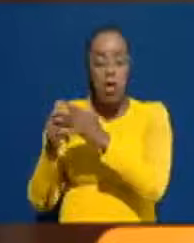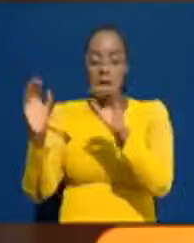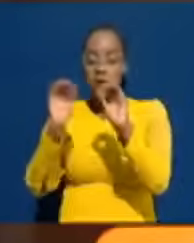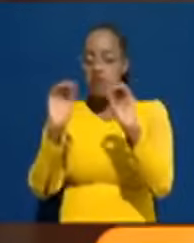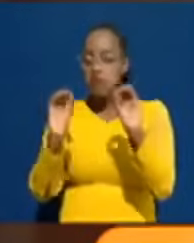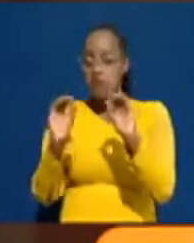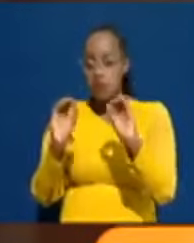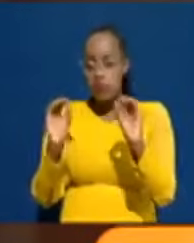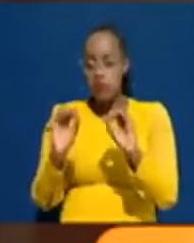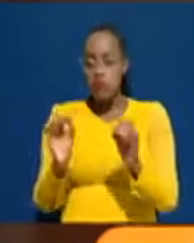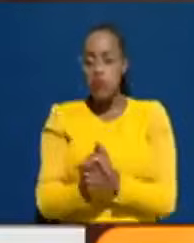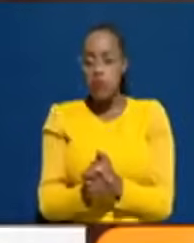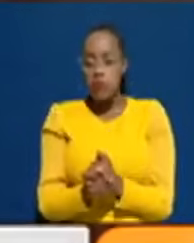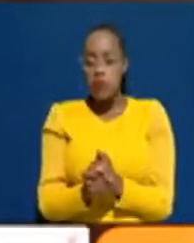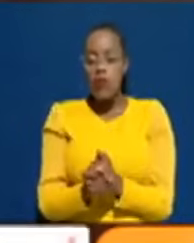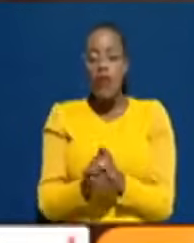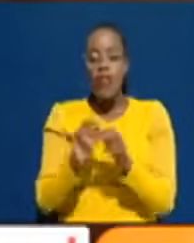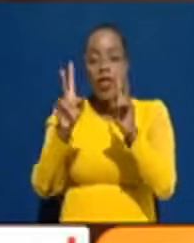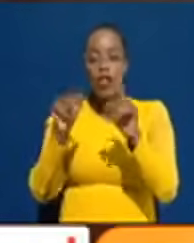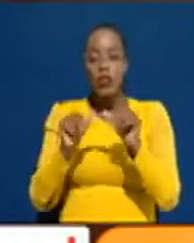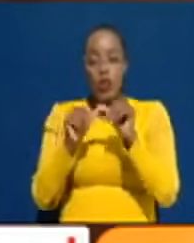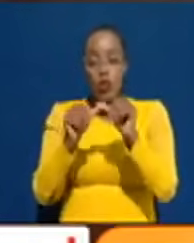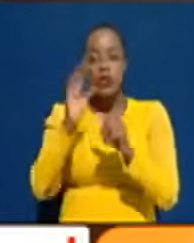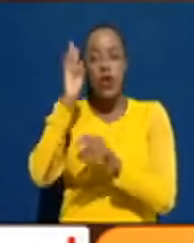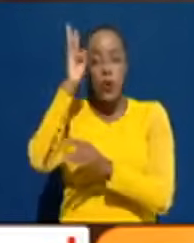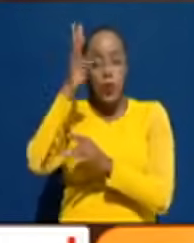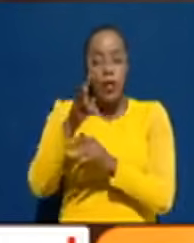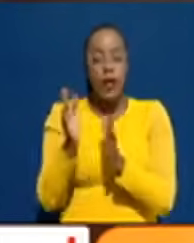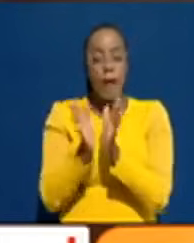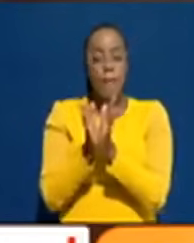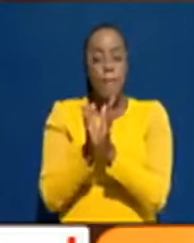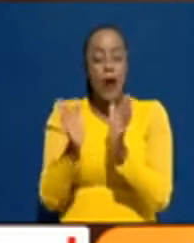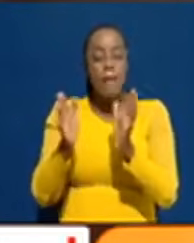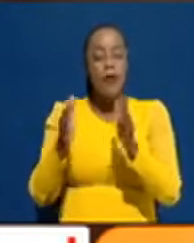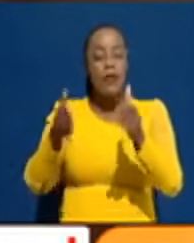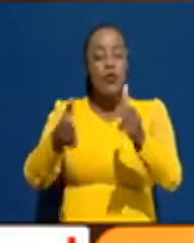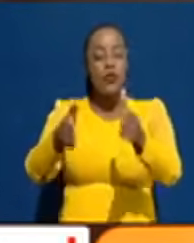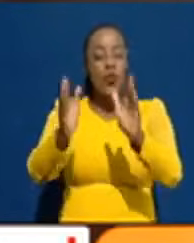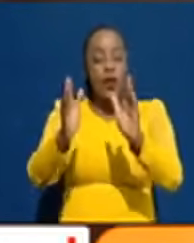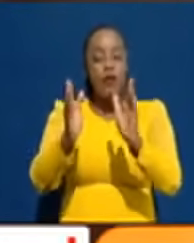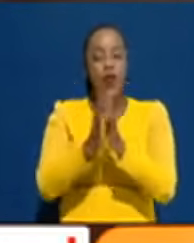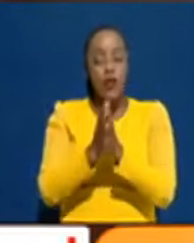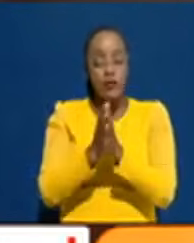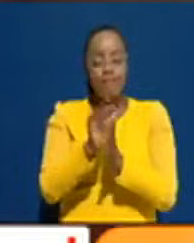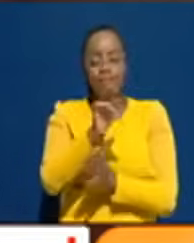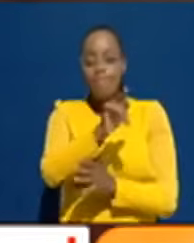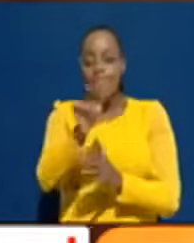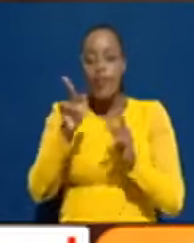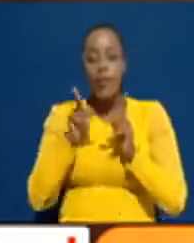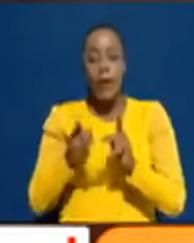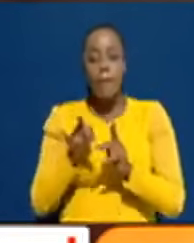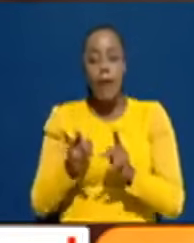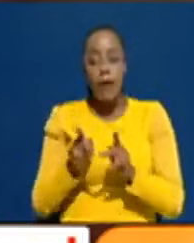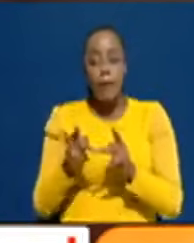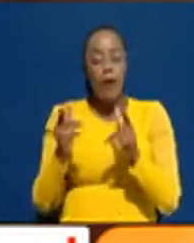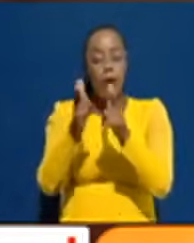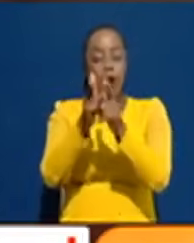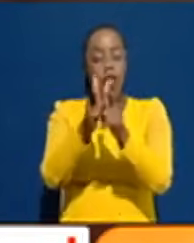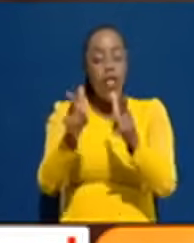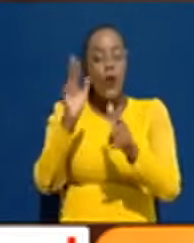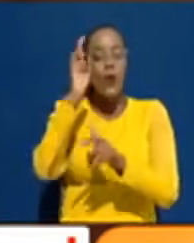polisi. Matter shall proceed in a public manner and members of the public shall be